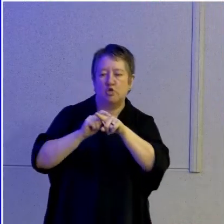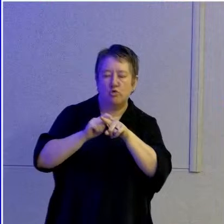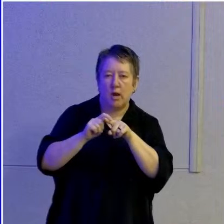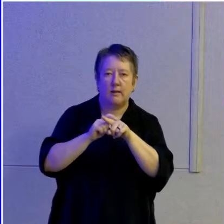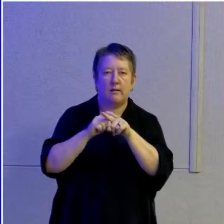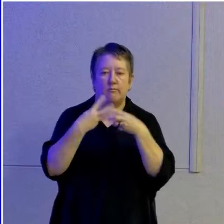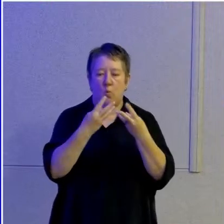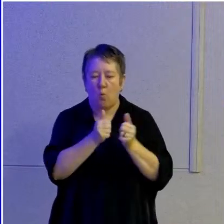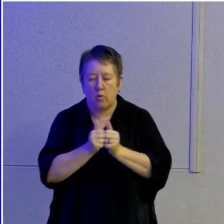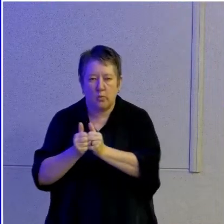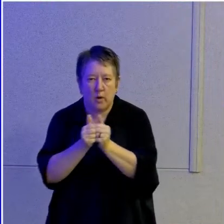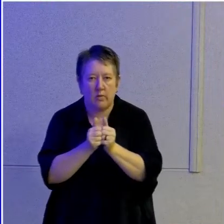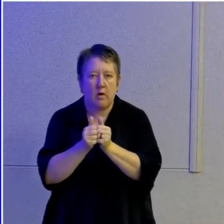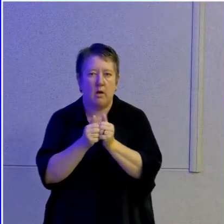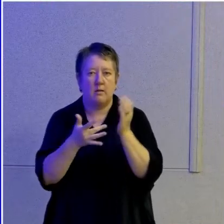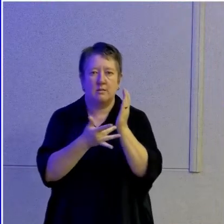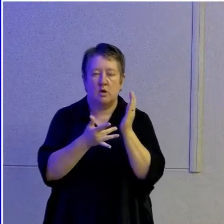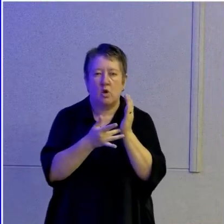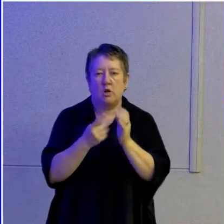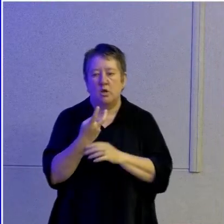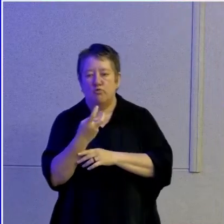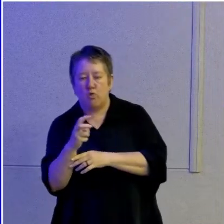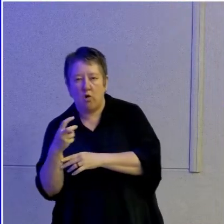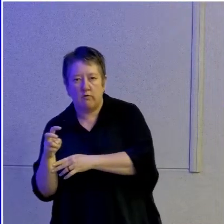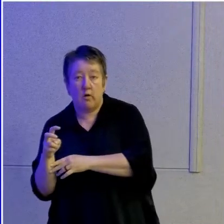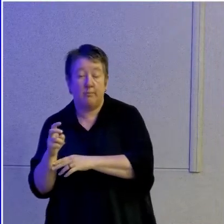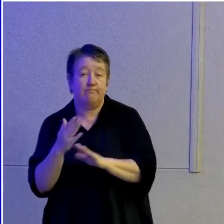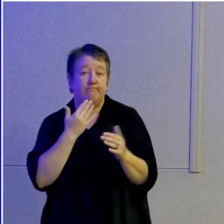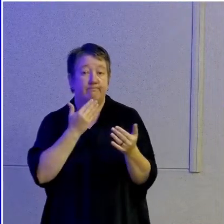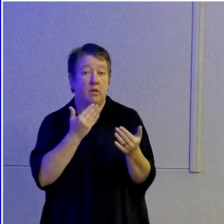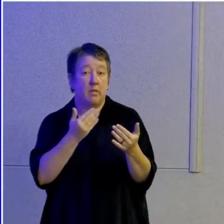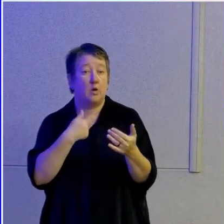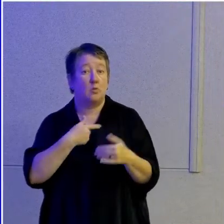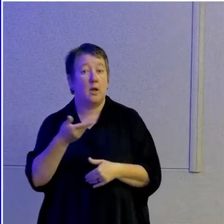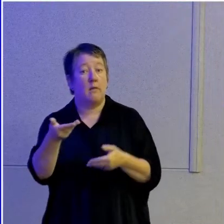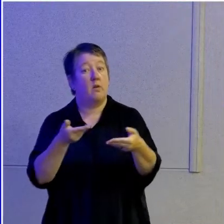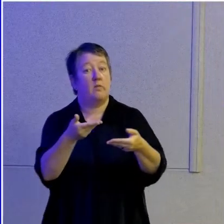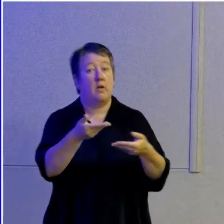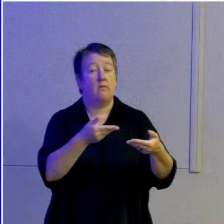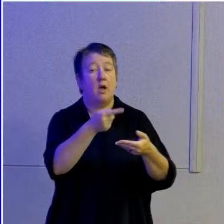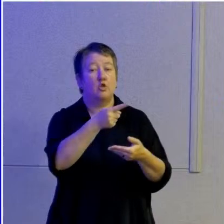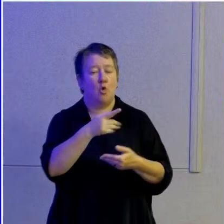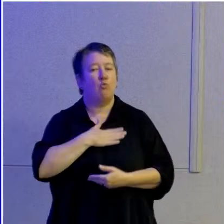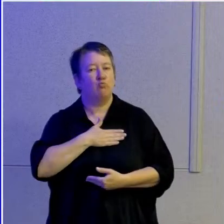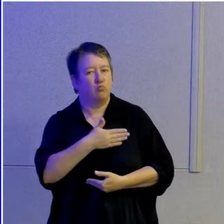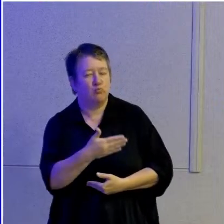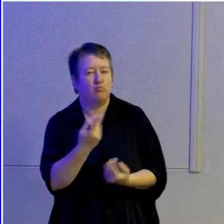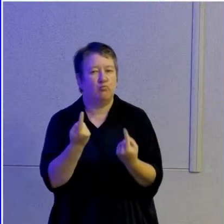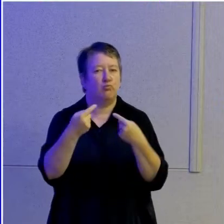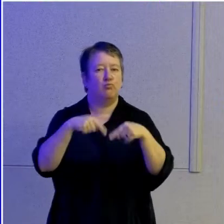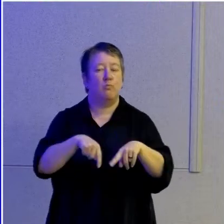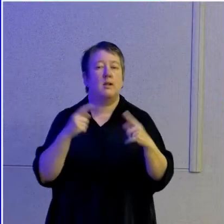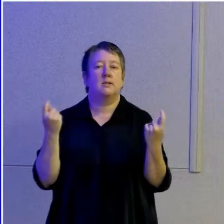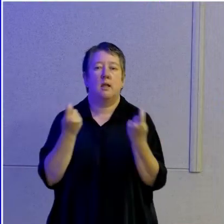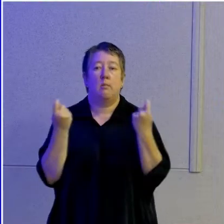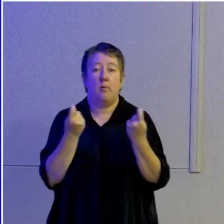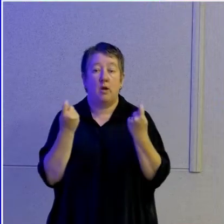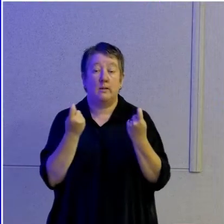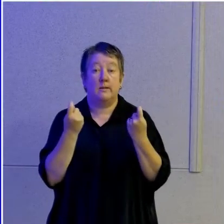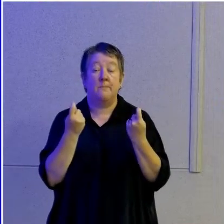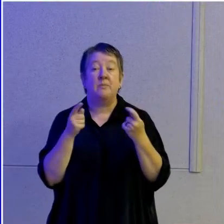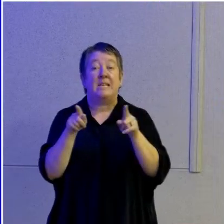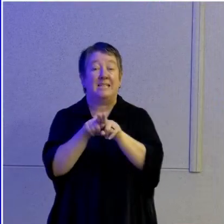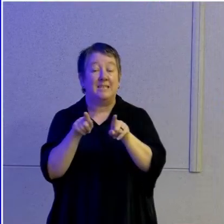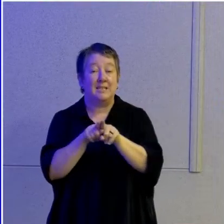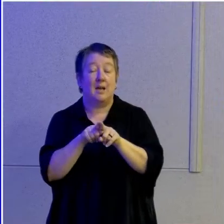transfer. Thank you for accepting our invitation to celebrate this milestone, but also to contribute